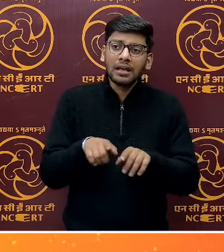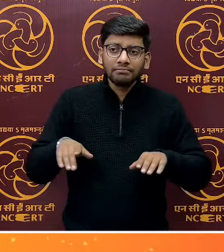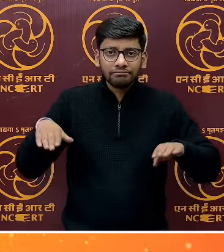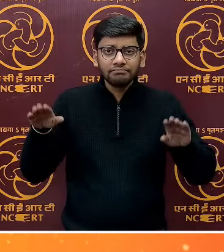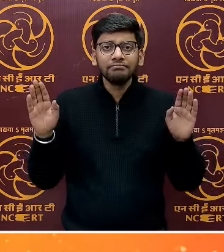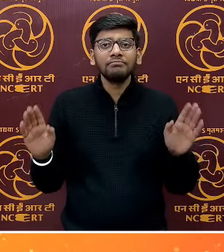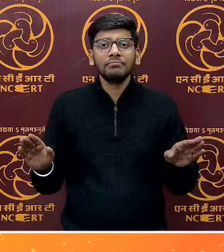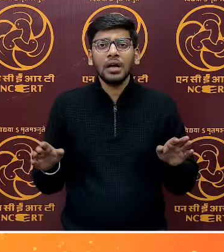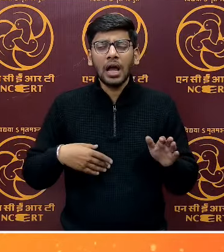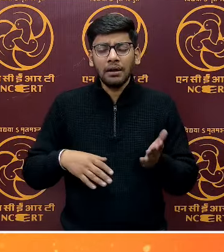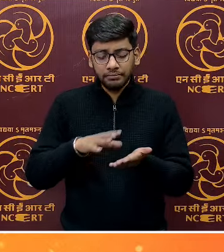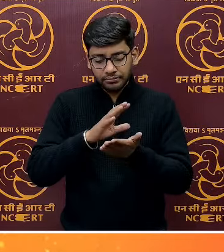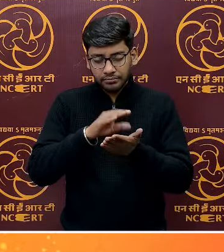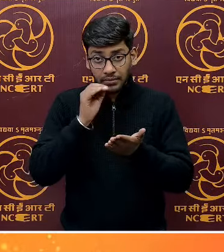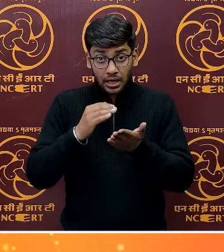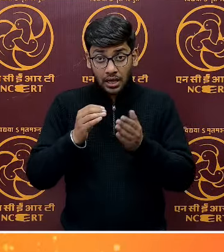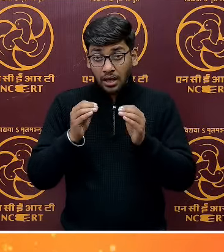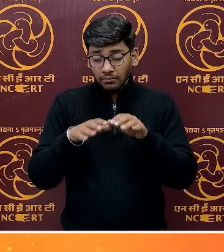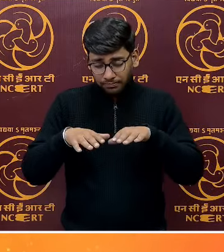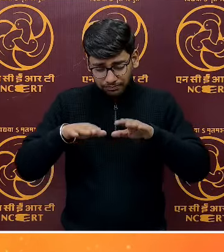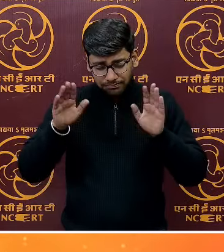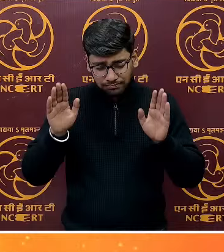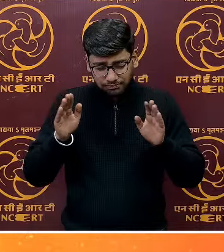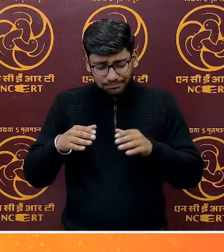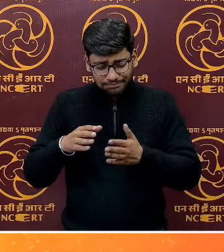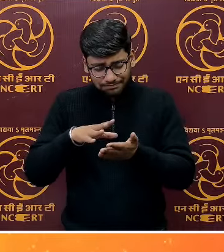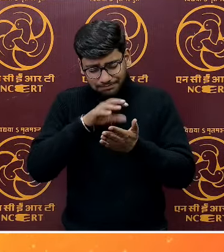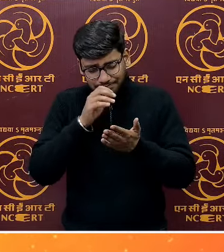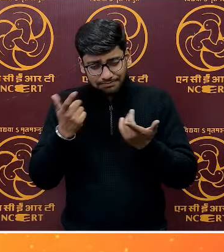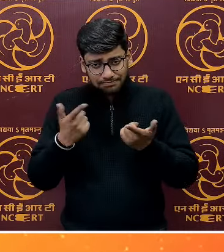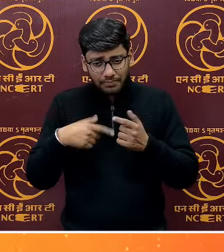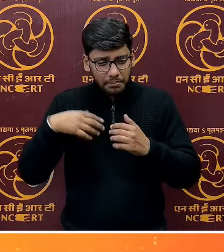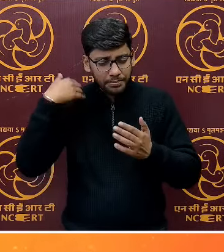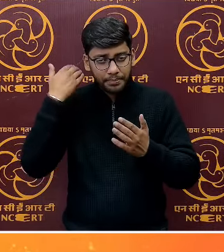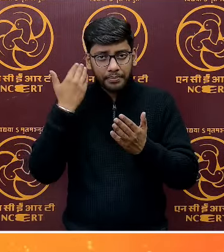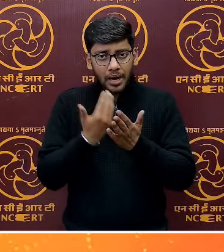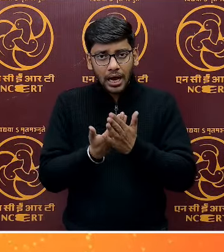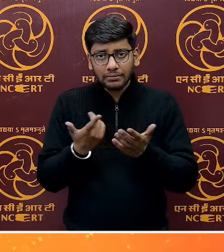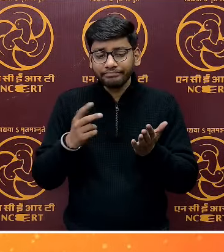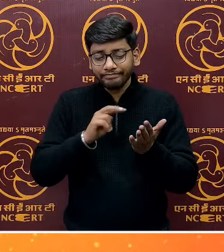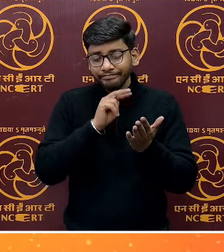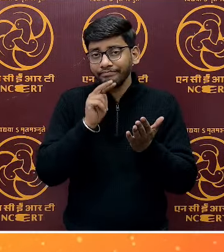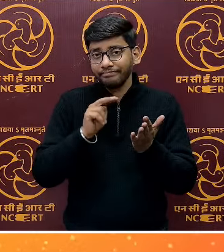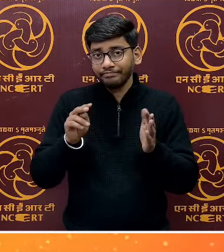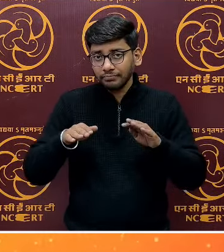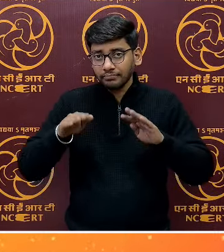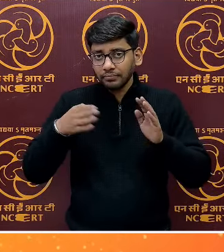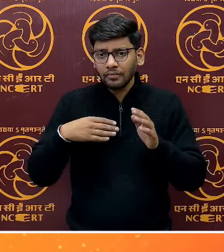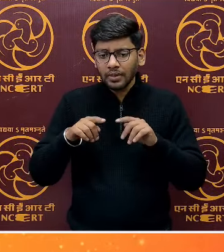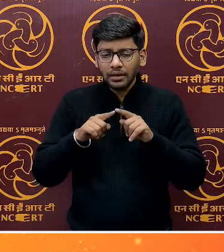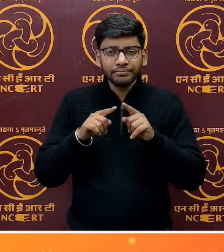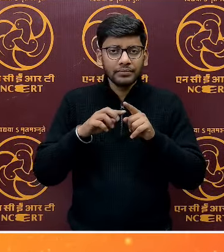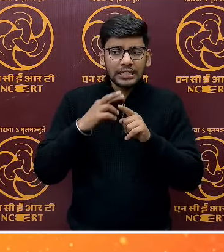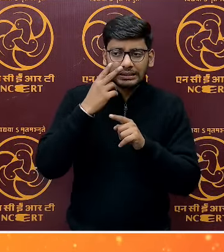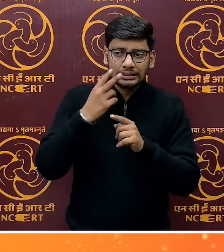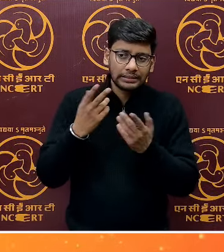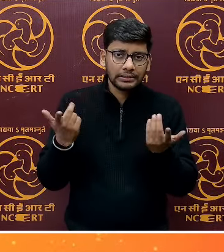And we have studied birds for thousands of years to understand how they fly, what their structure is like.